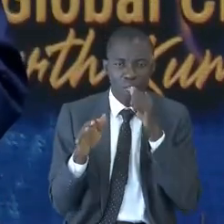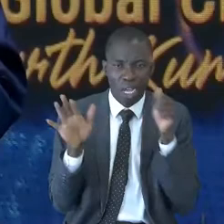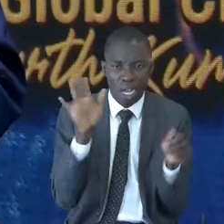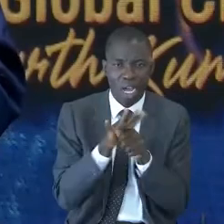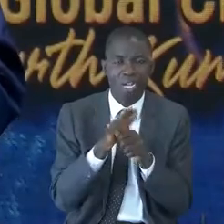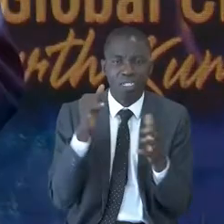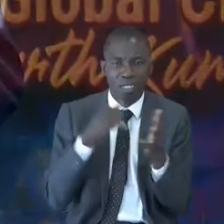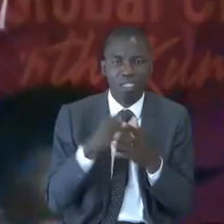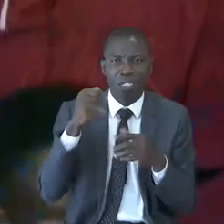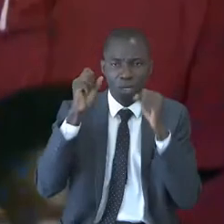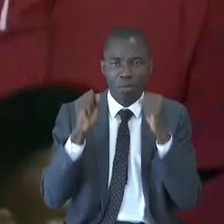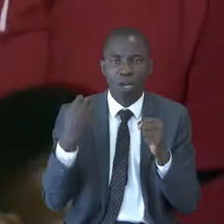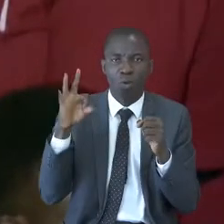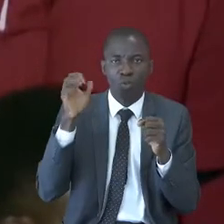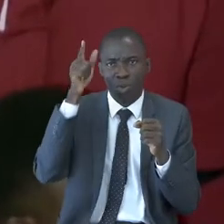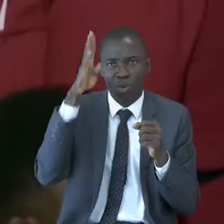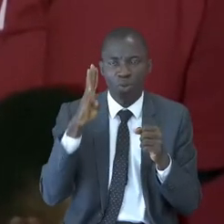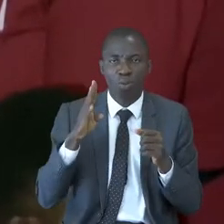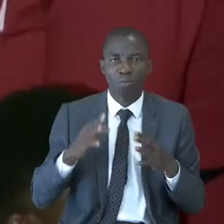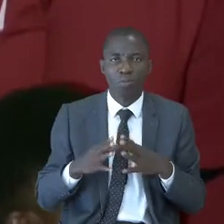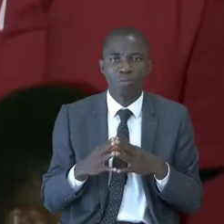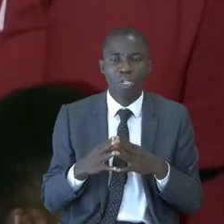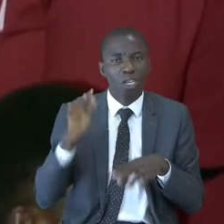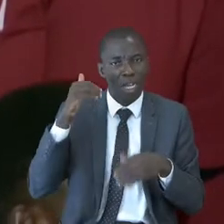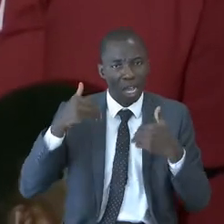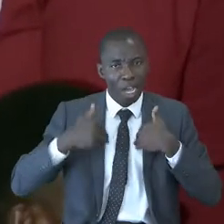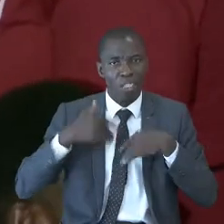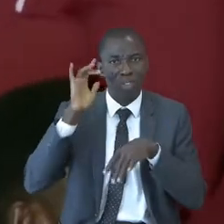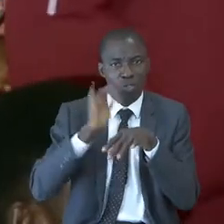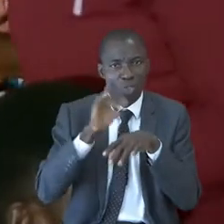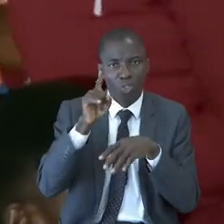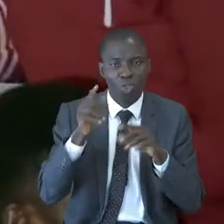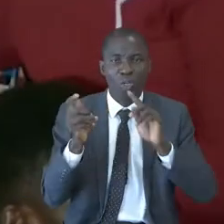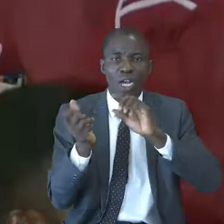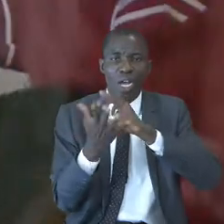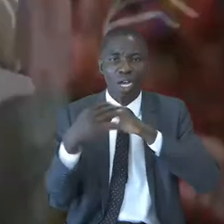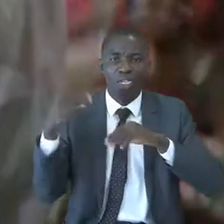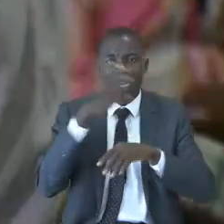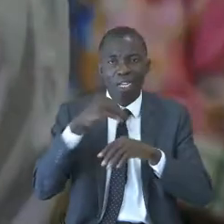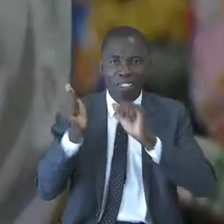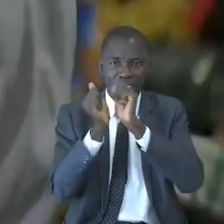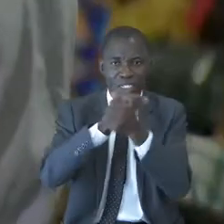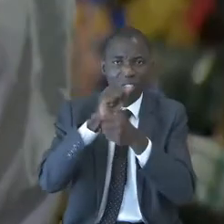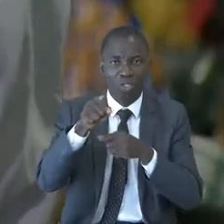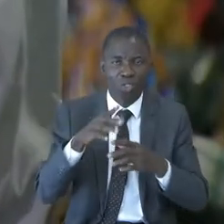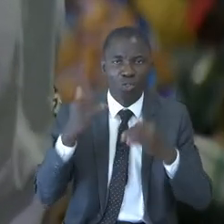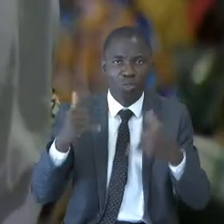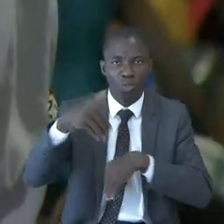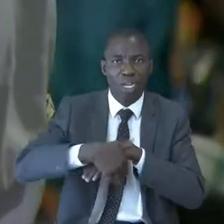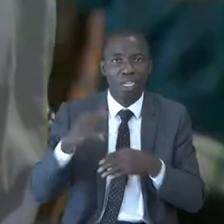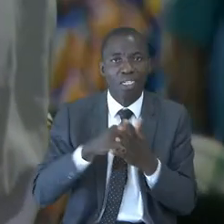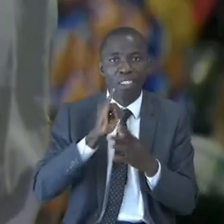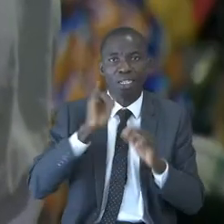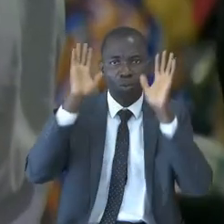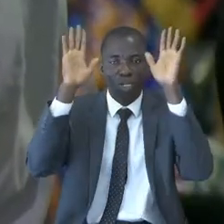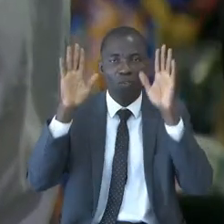The power of God has touched you and transformed you tonight. It's a wonderful